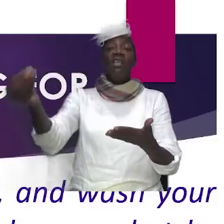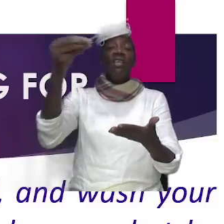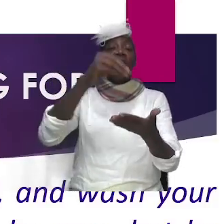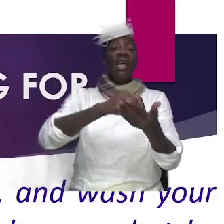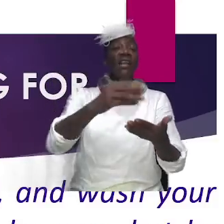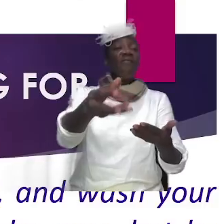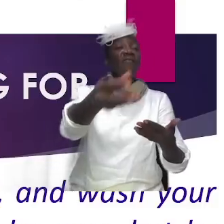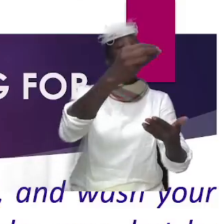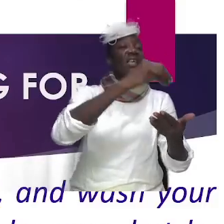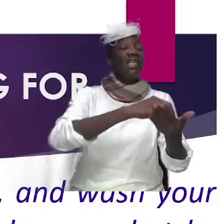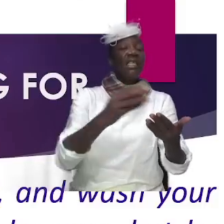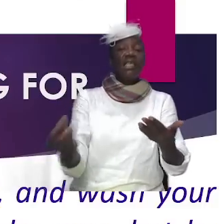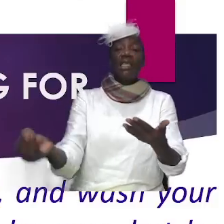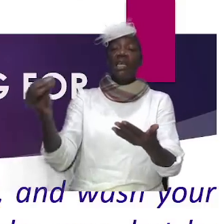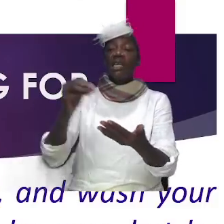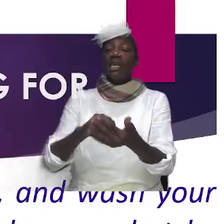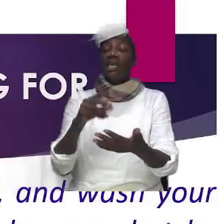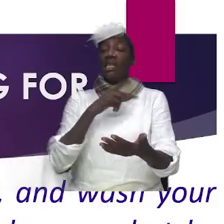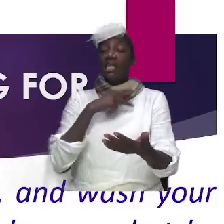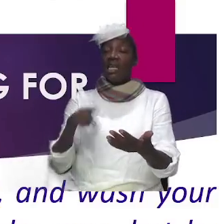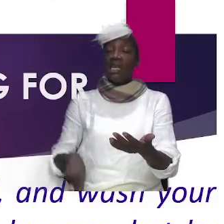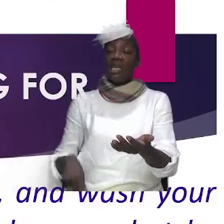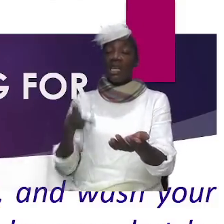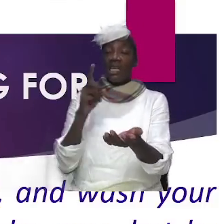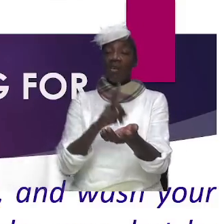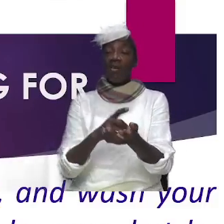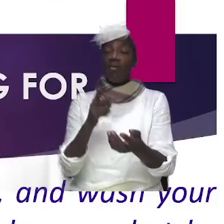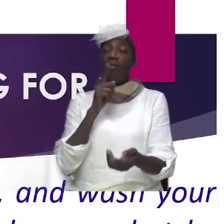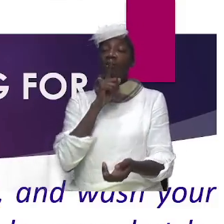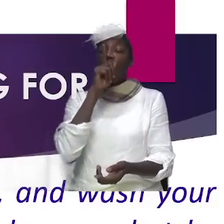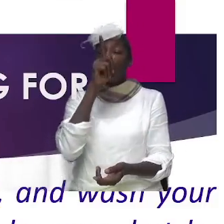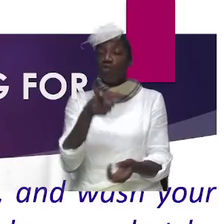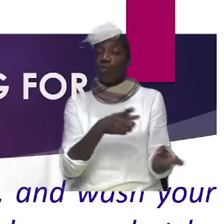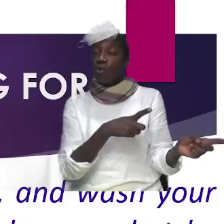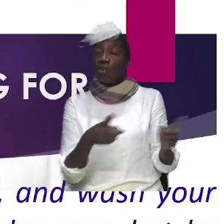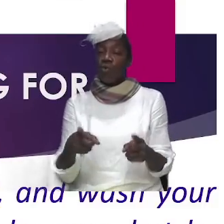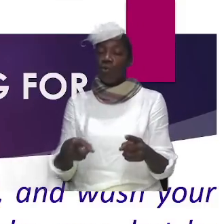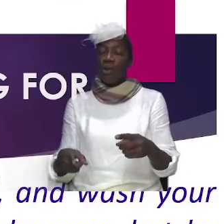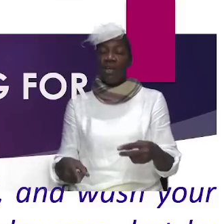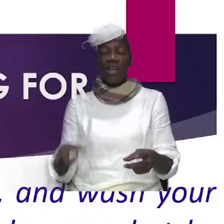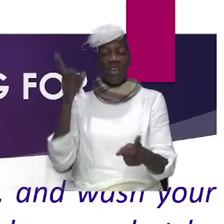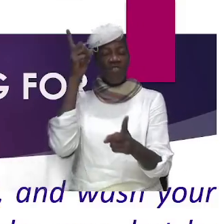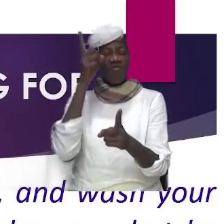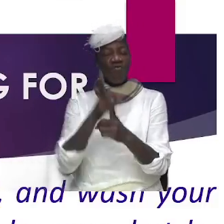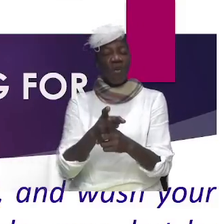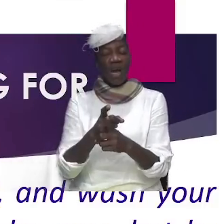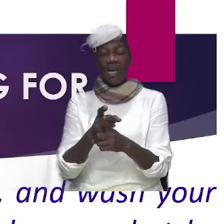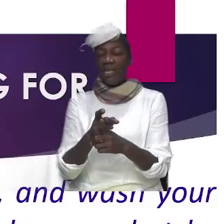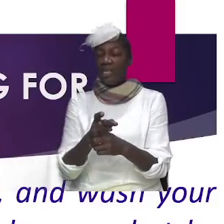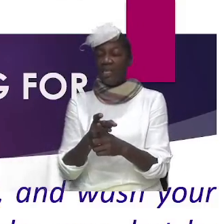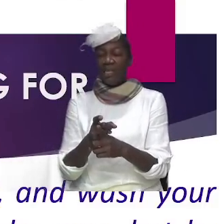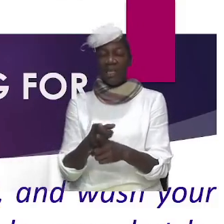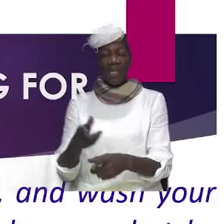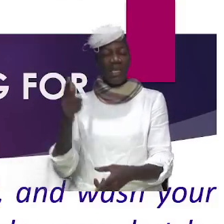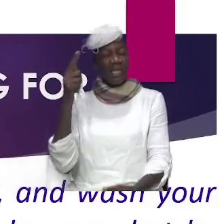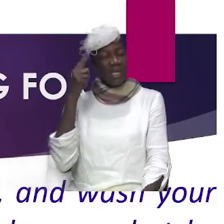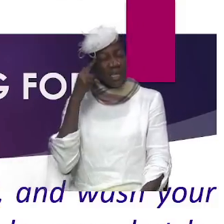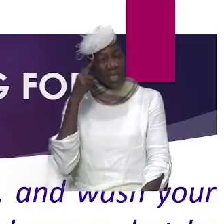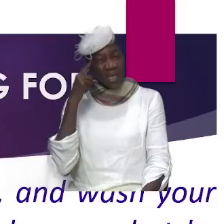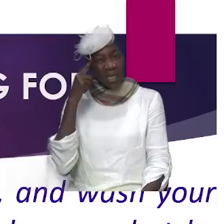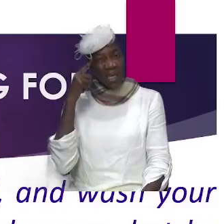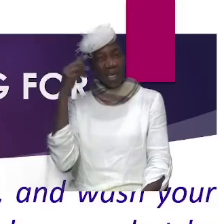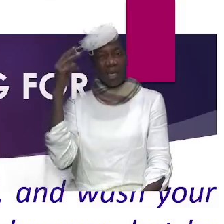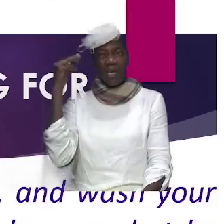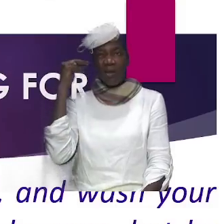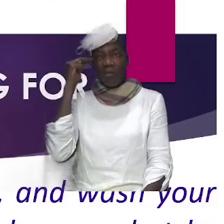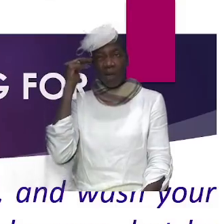the kingdom and make sure that we are doing it with the right attitude and the right motive. We're